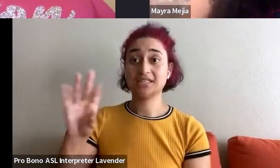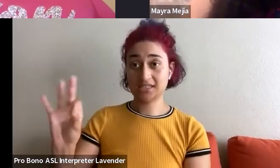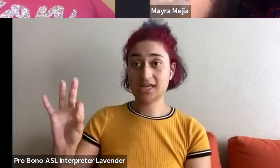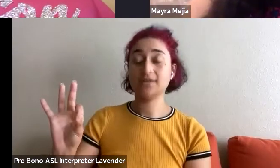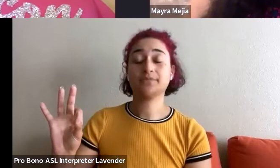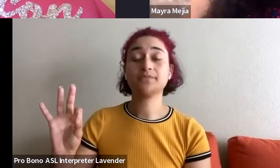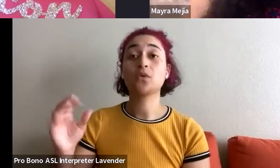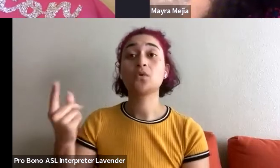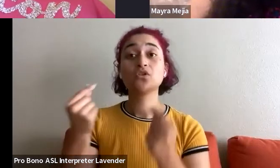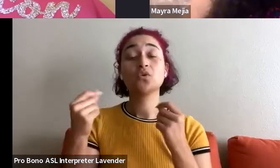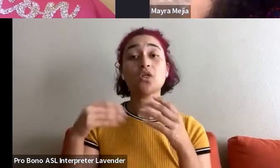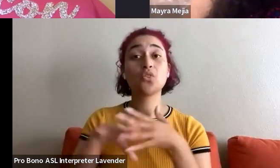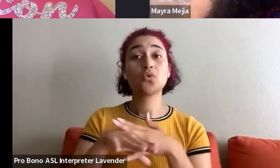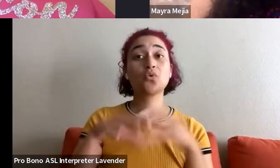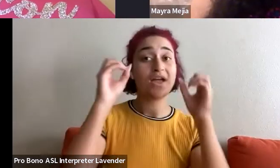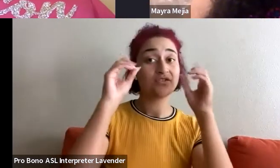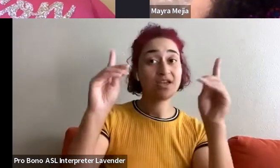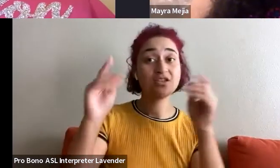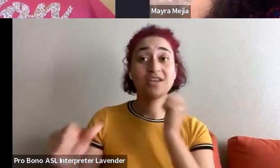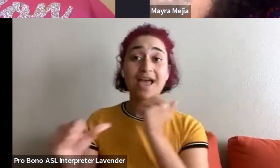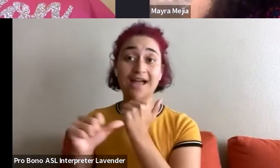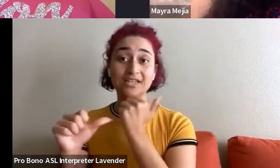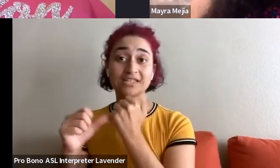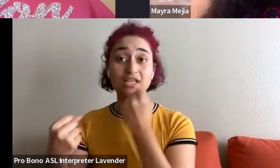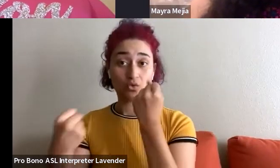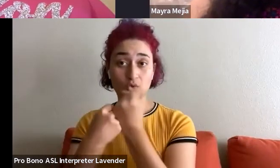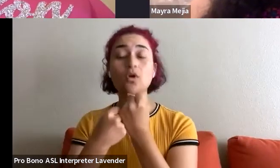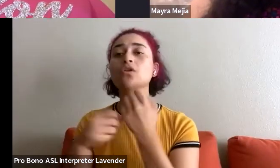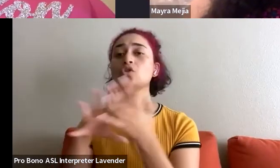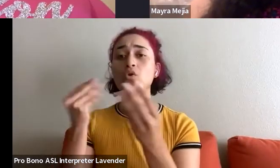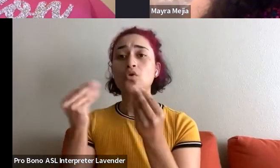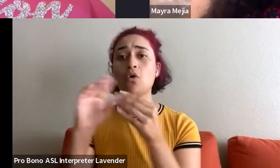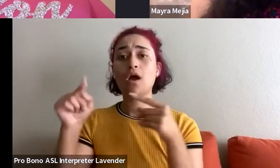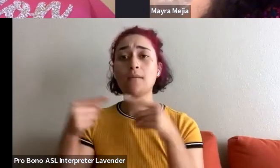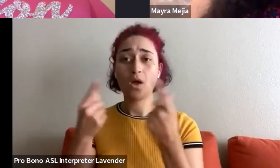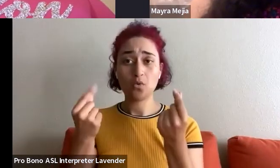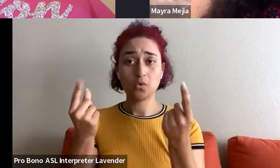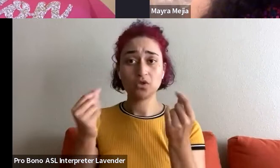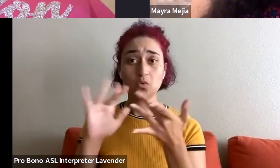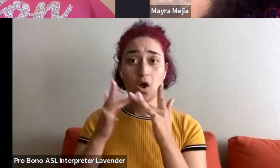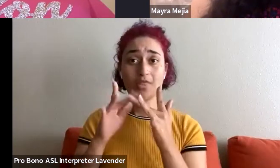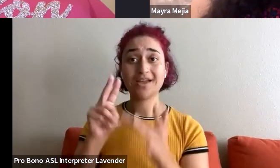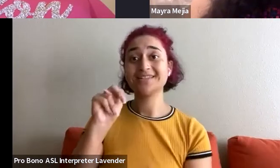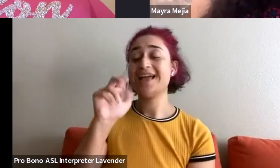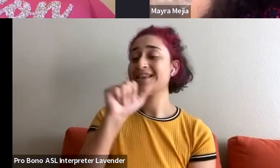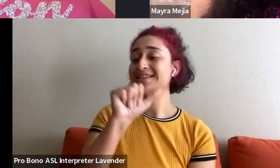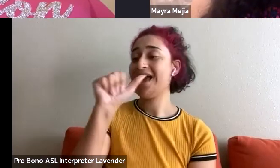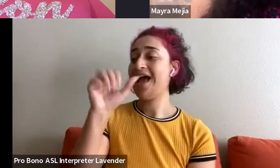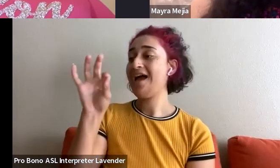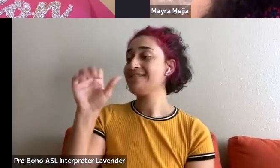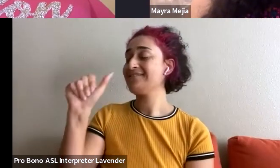and support. And you can learn more about what we do at our website, which is naafa.org